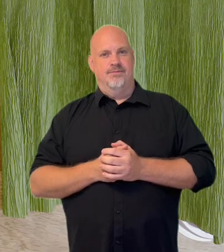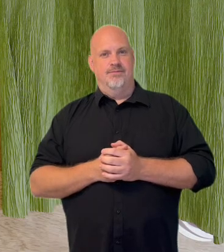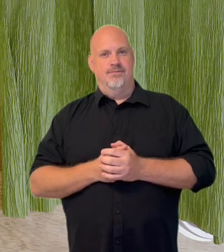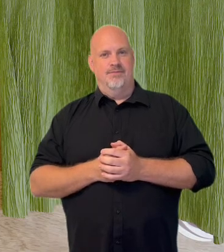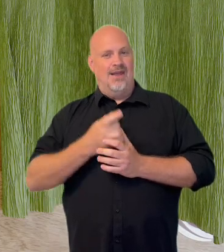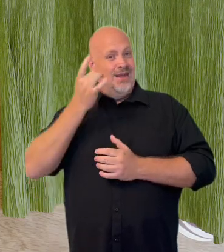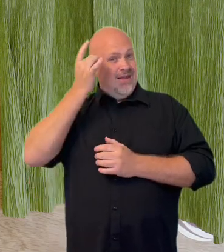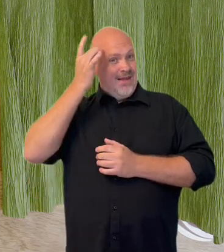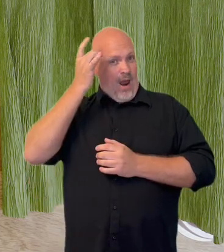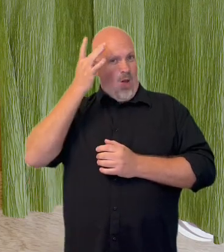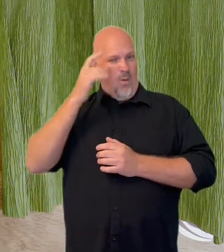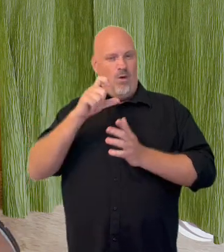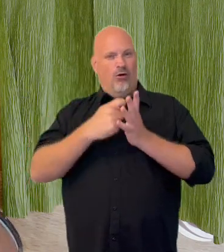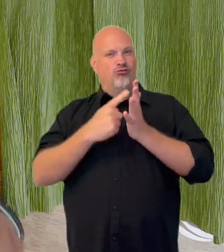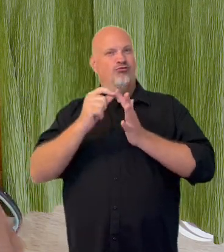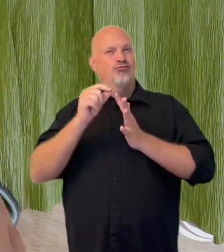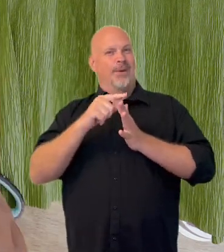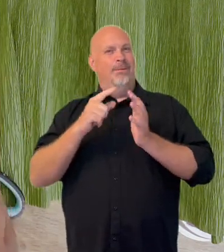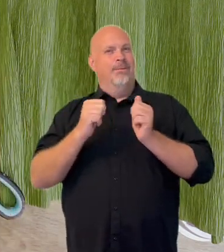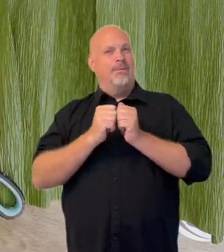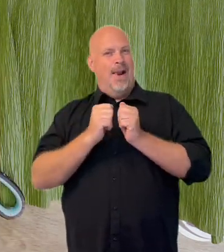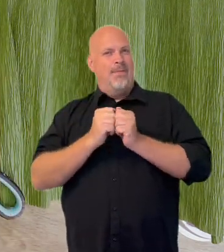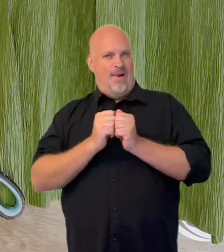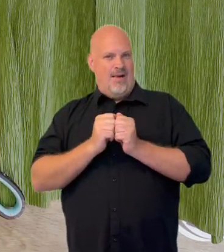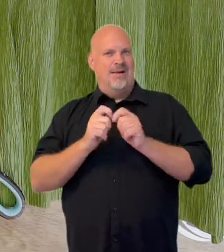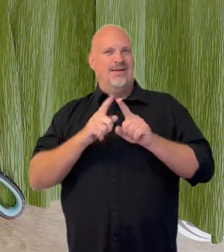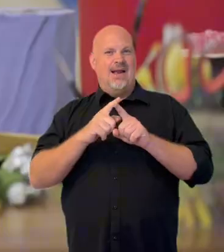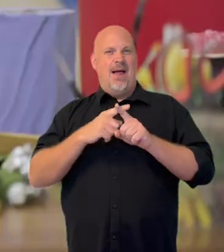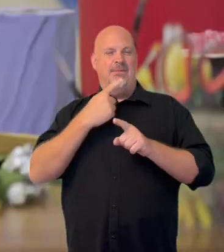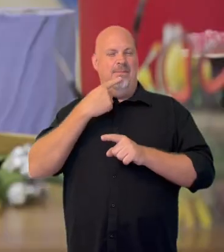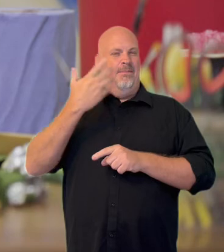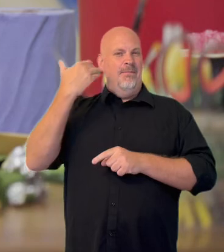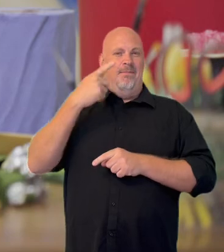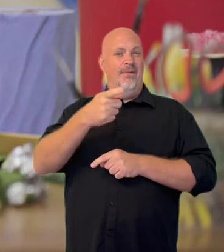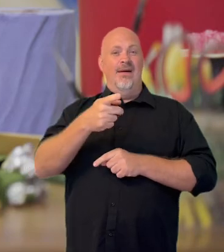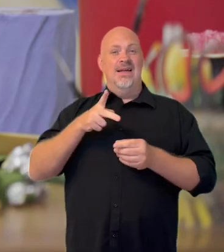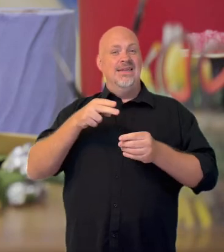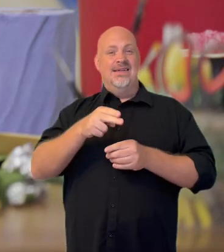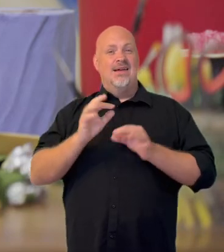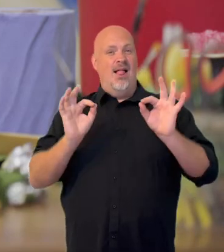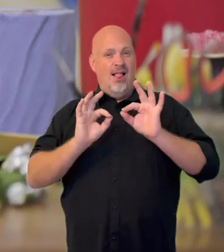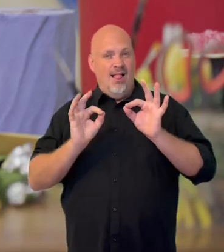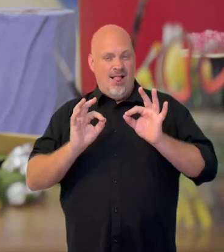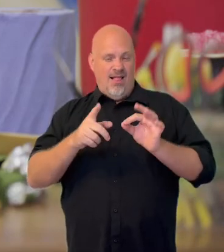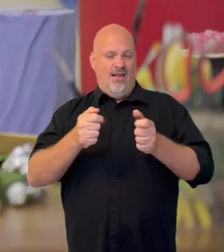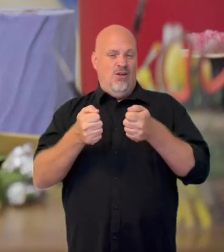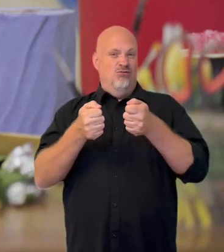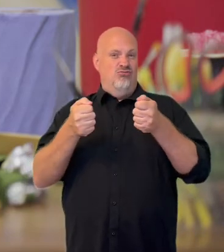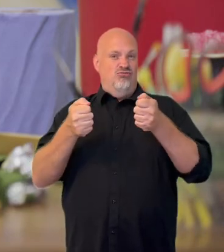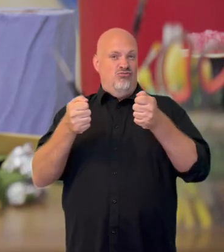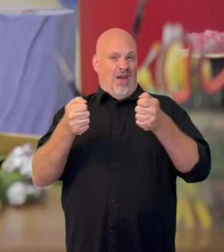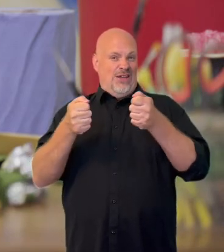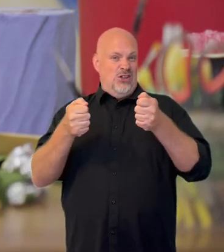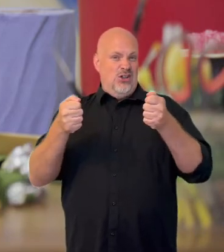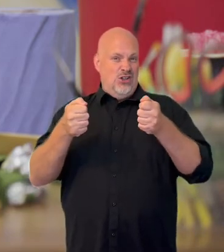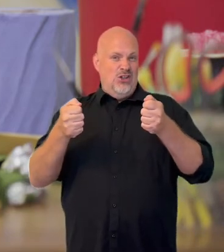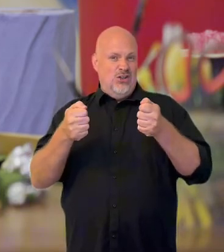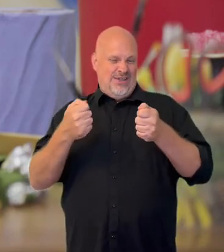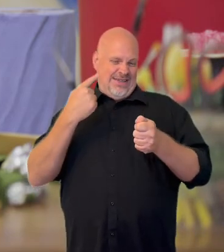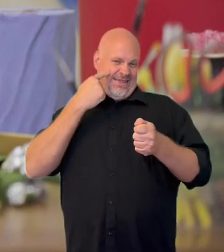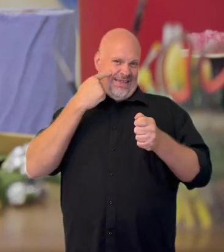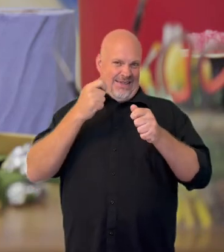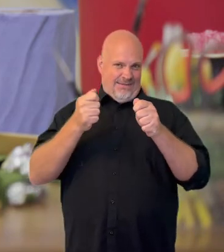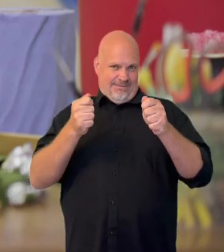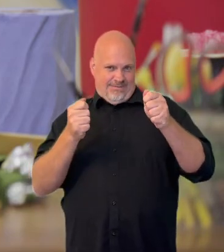yellow crepe paper, and like I said before, if you don't have scissors, you just have to stretch out the paper so that it's easier